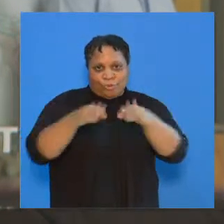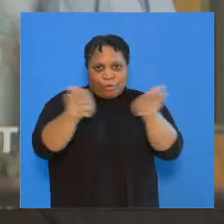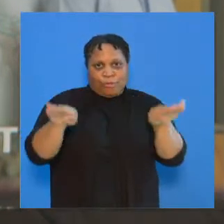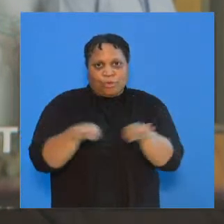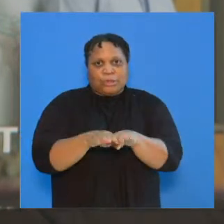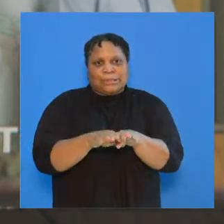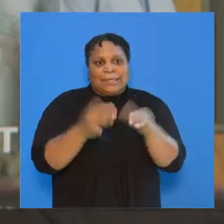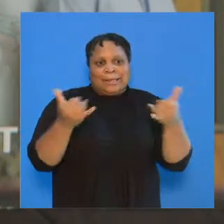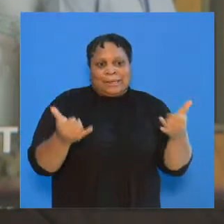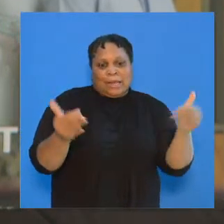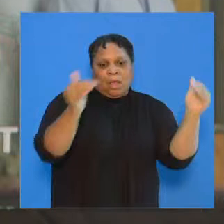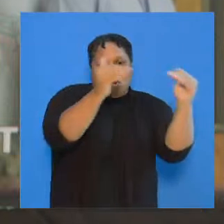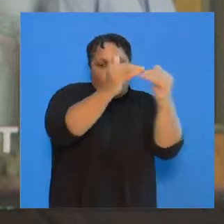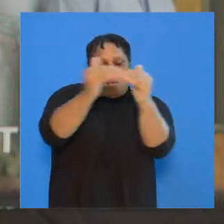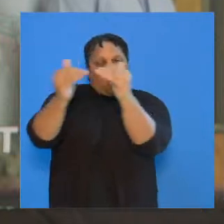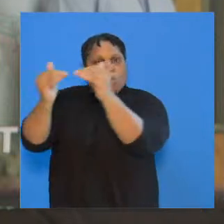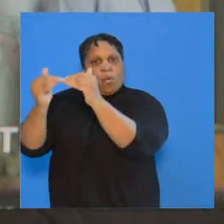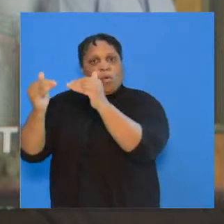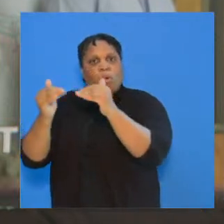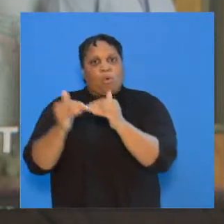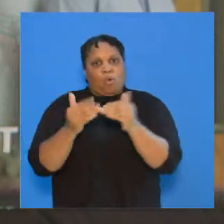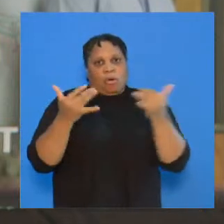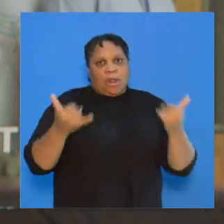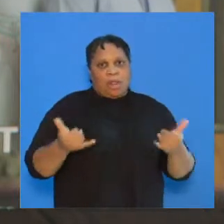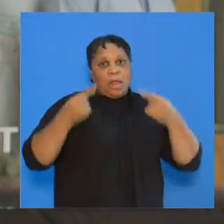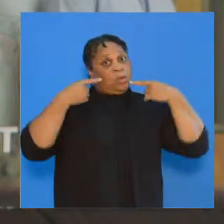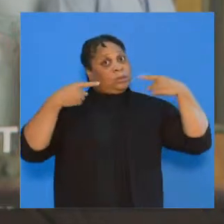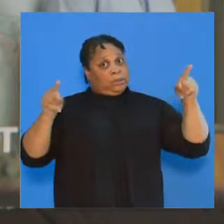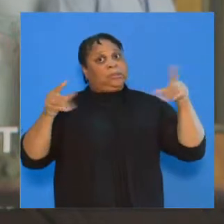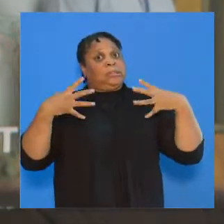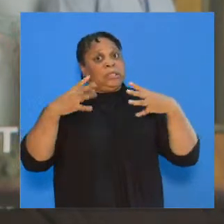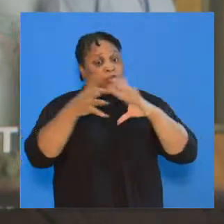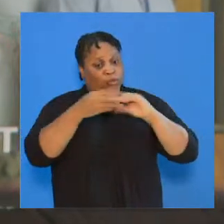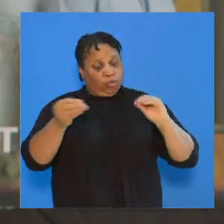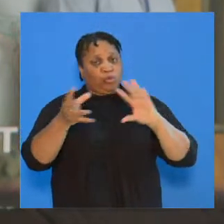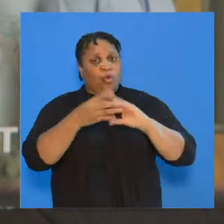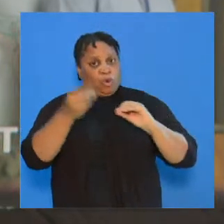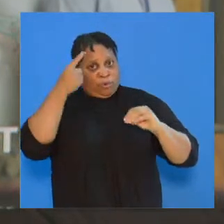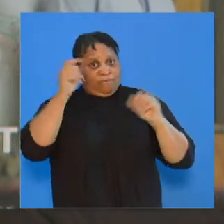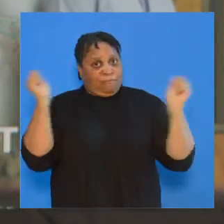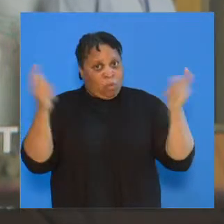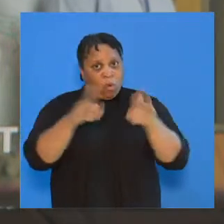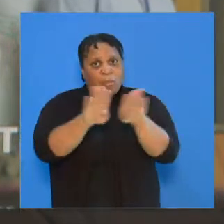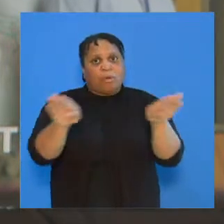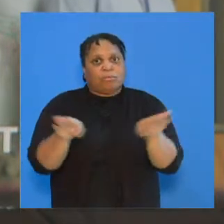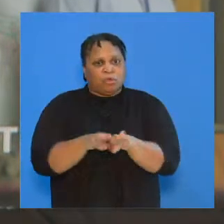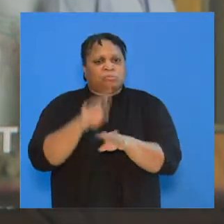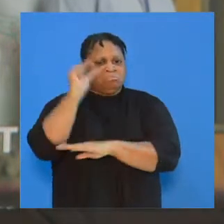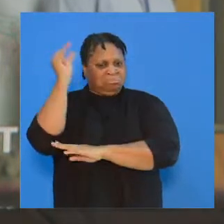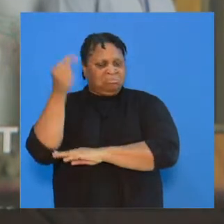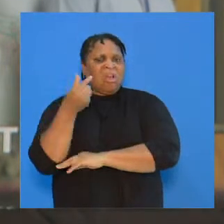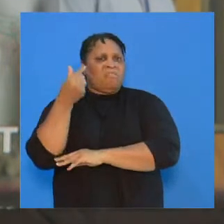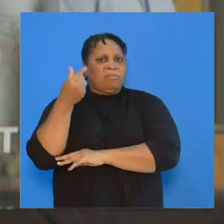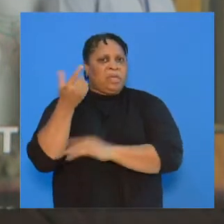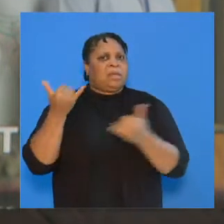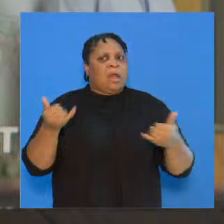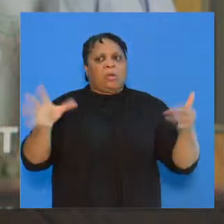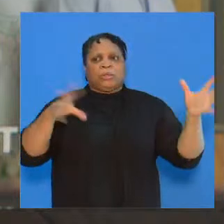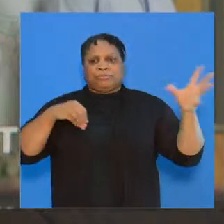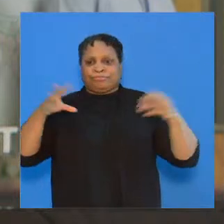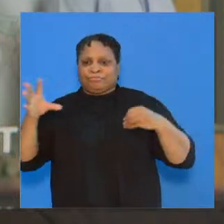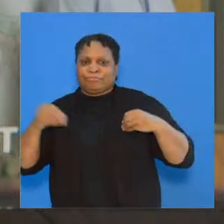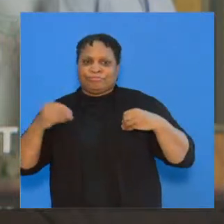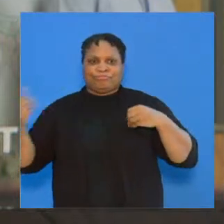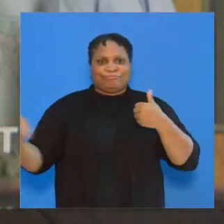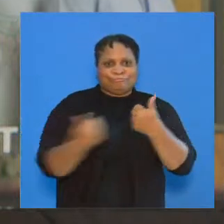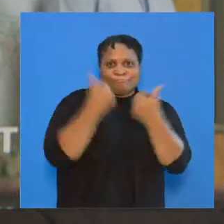more Bermudians into the Bermuda success story. As government, we have sought to take on the forces that keep wages